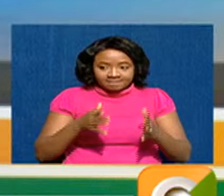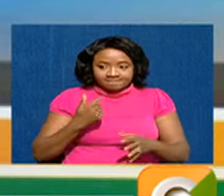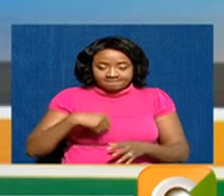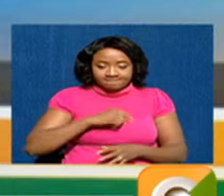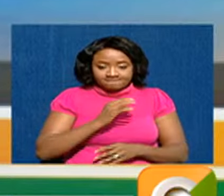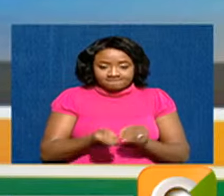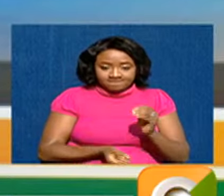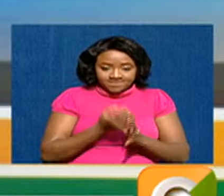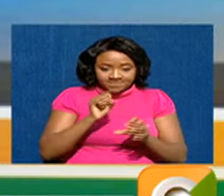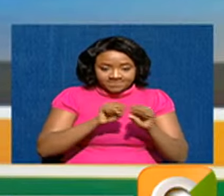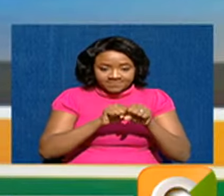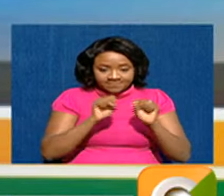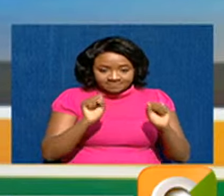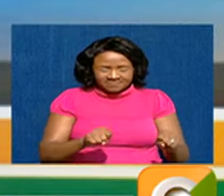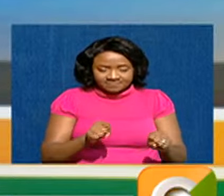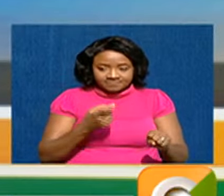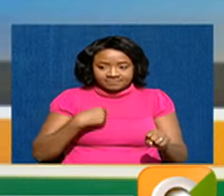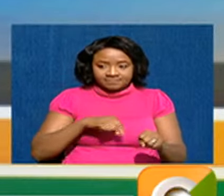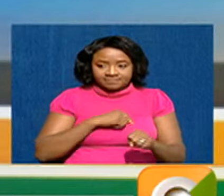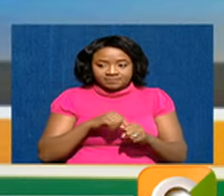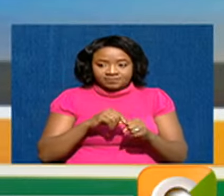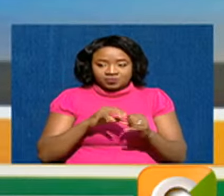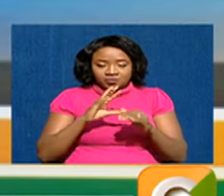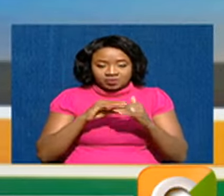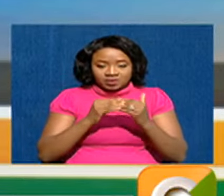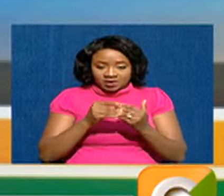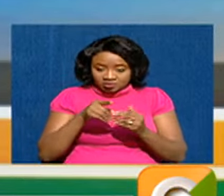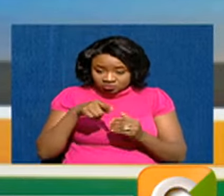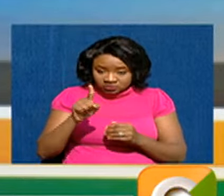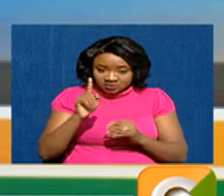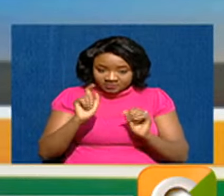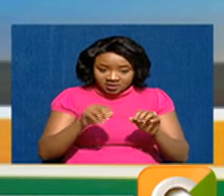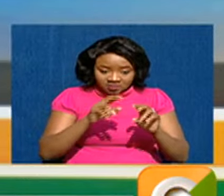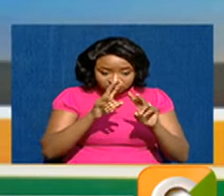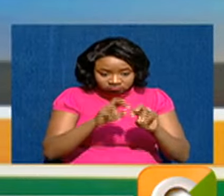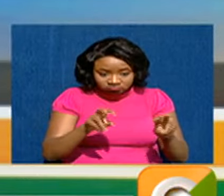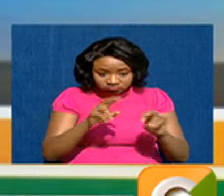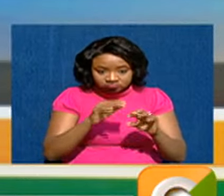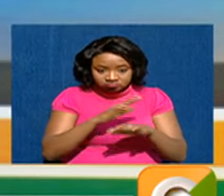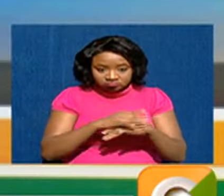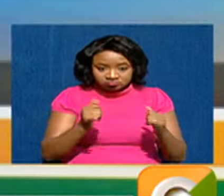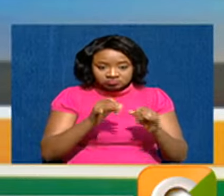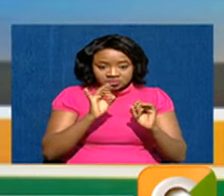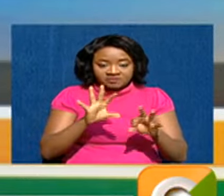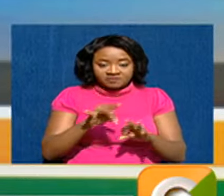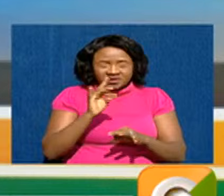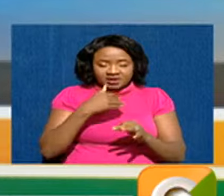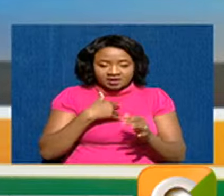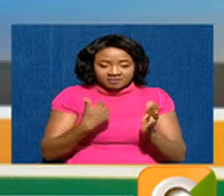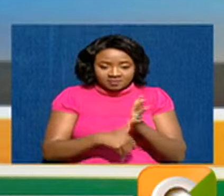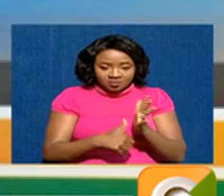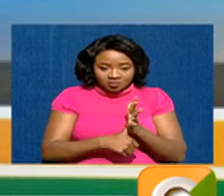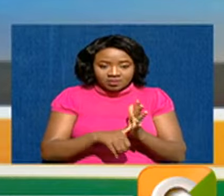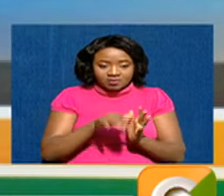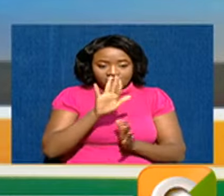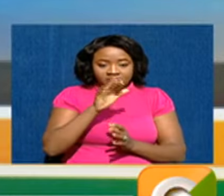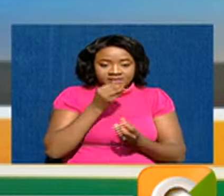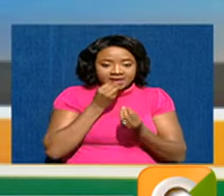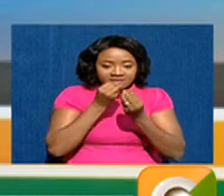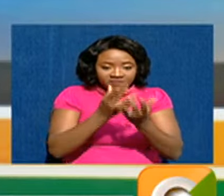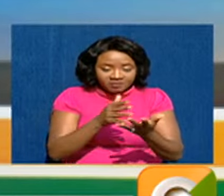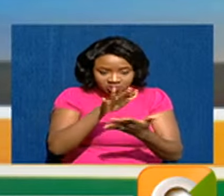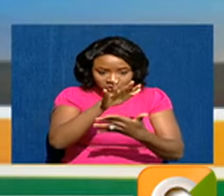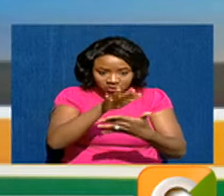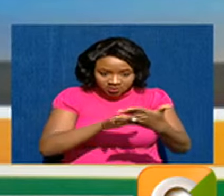system. We have created a portal where a farmer can go and check. If they find a problem in the number that